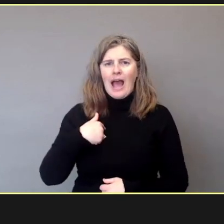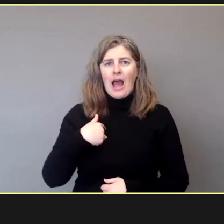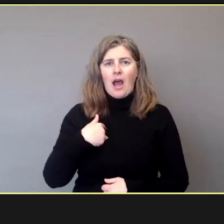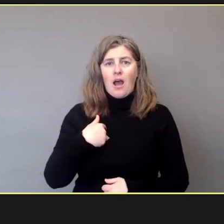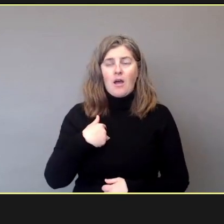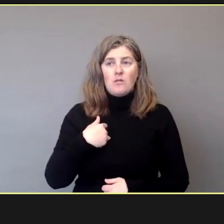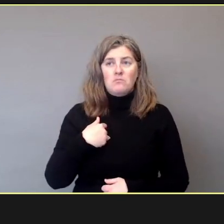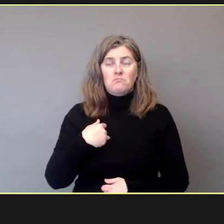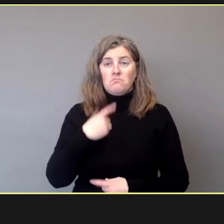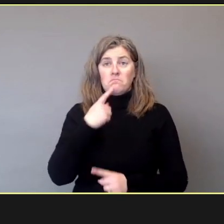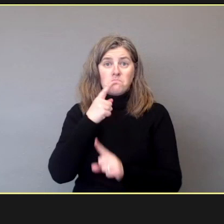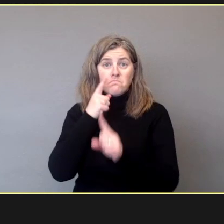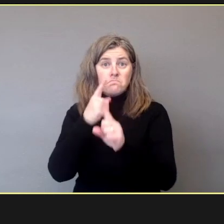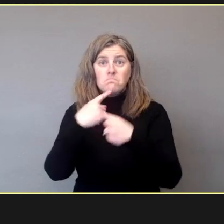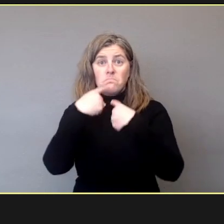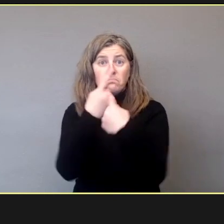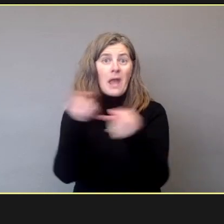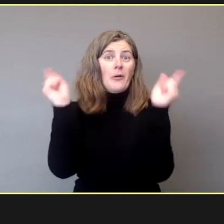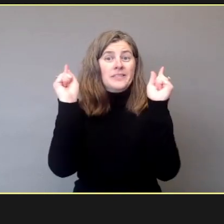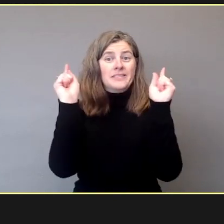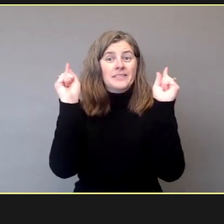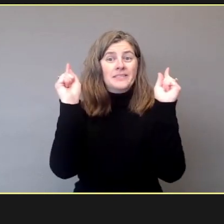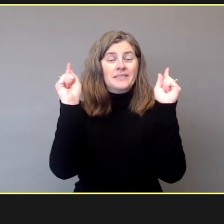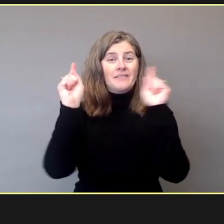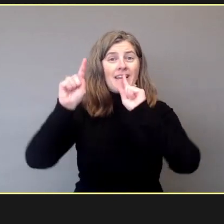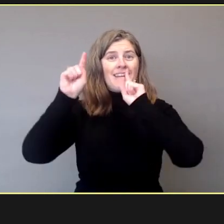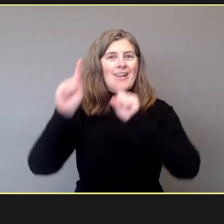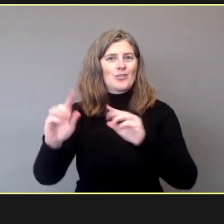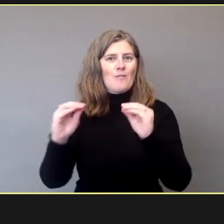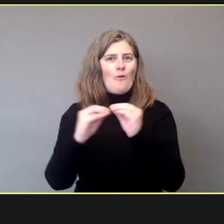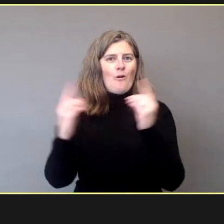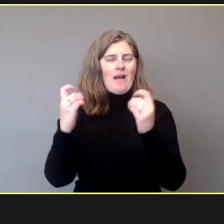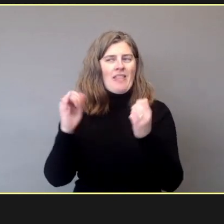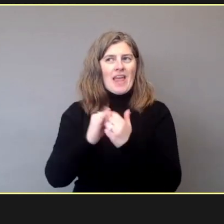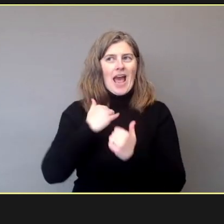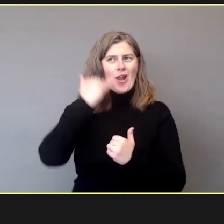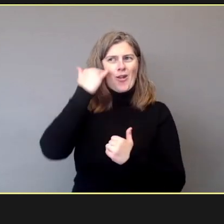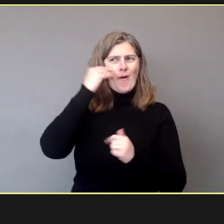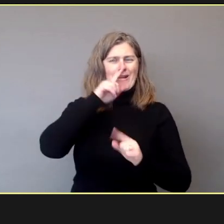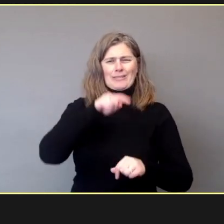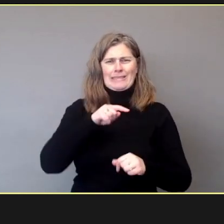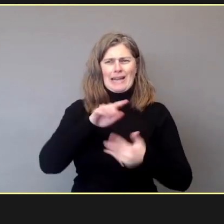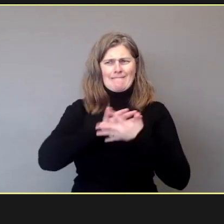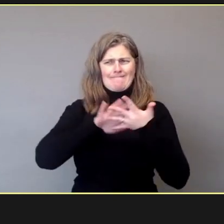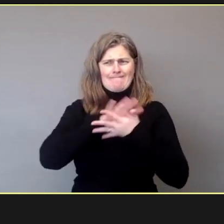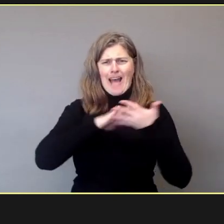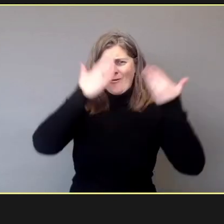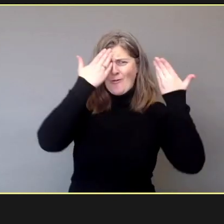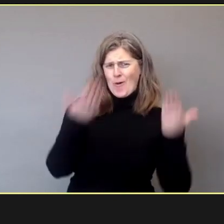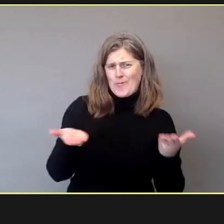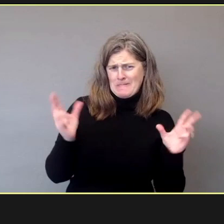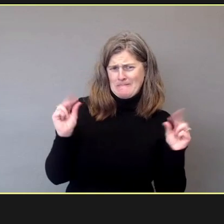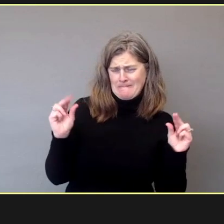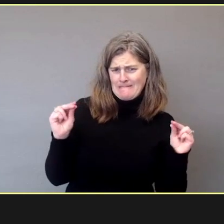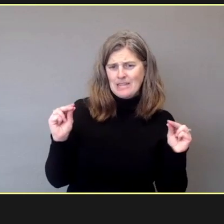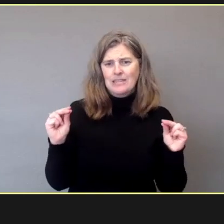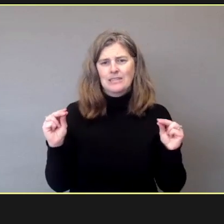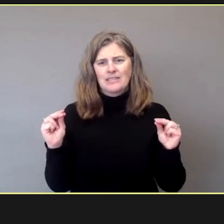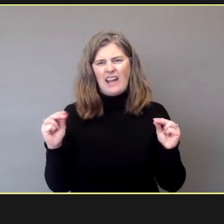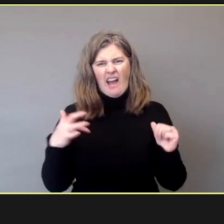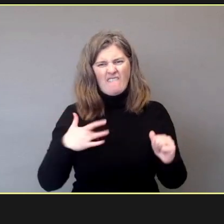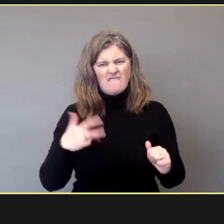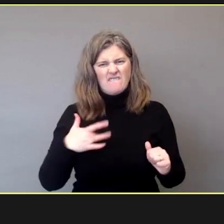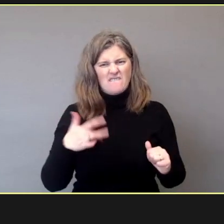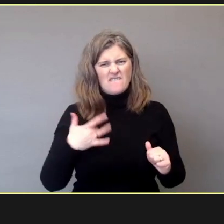goal of answering more questions that I do know the answer to than that I don't today, but because I feel like